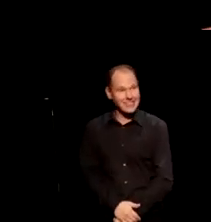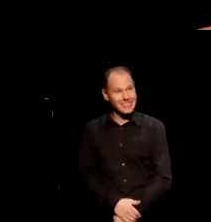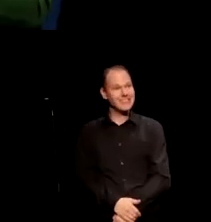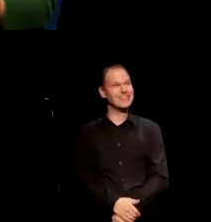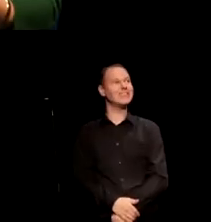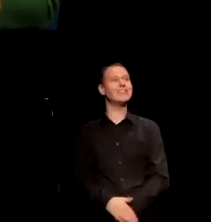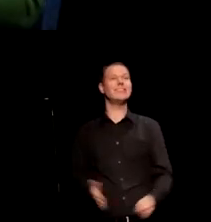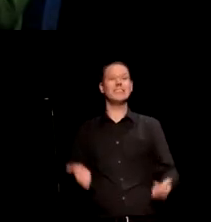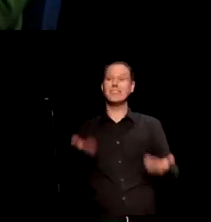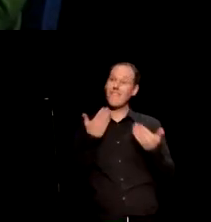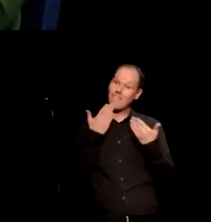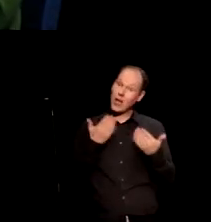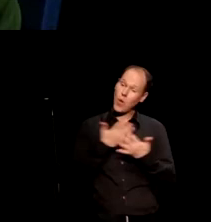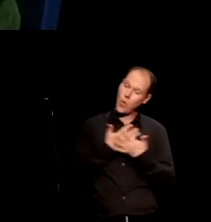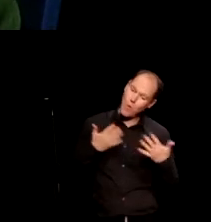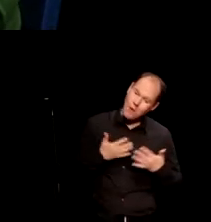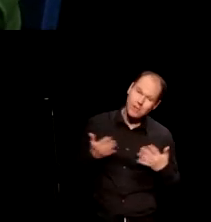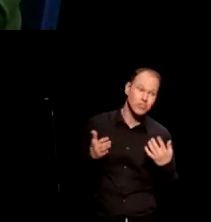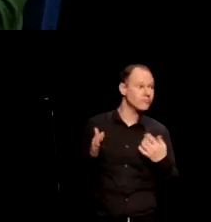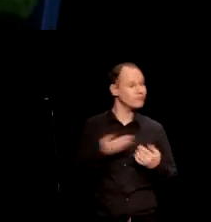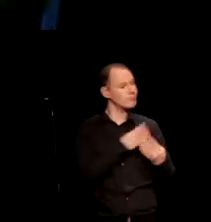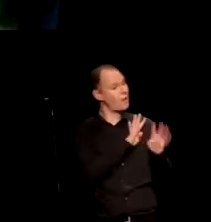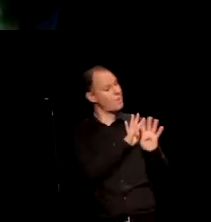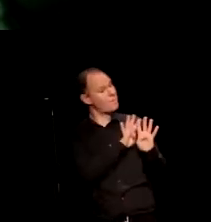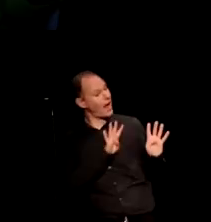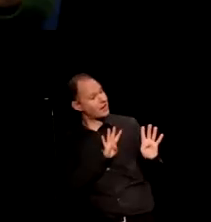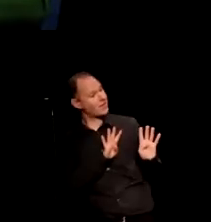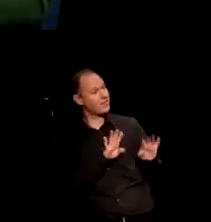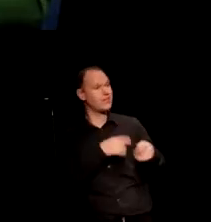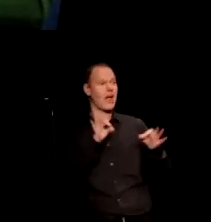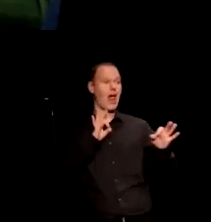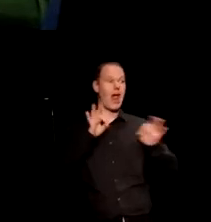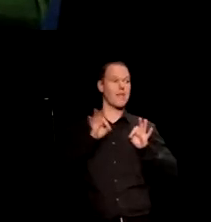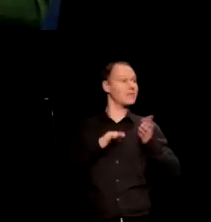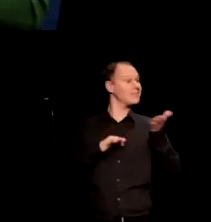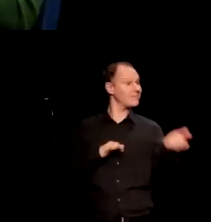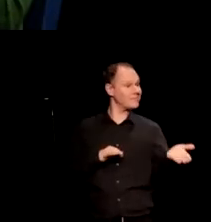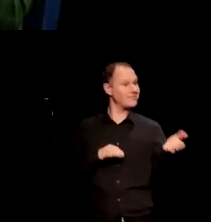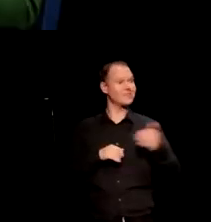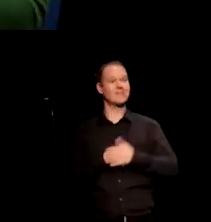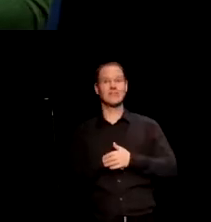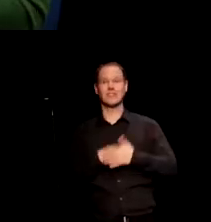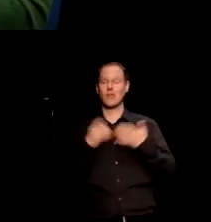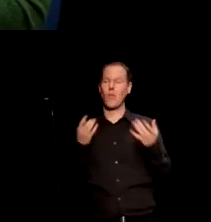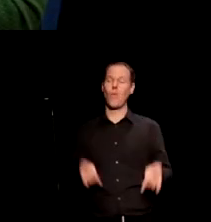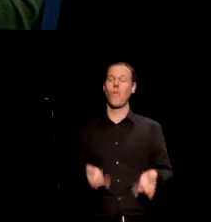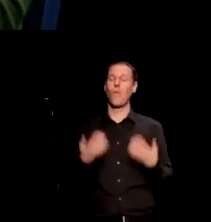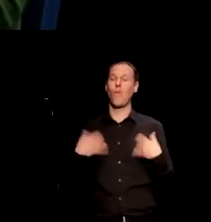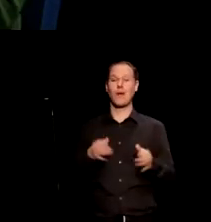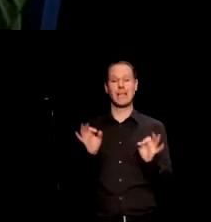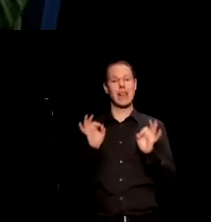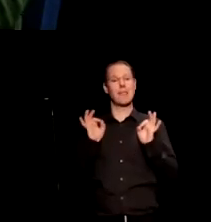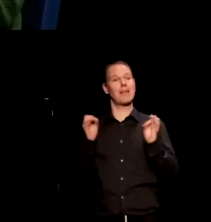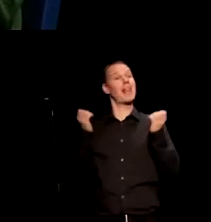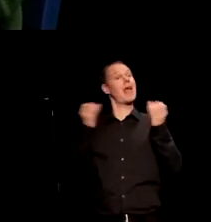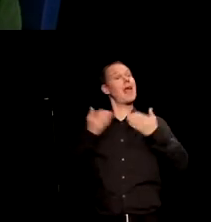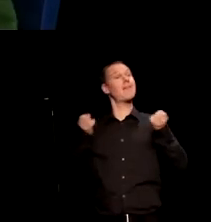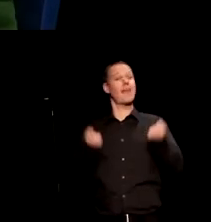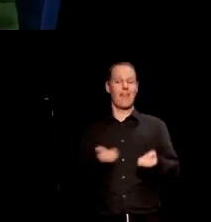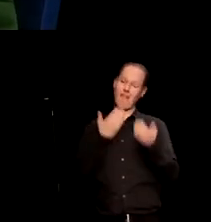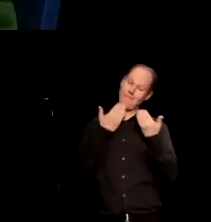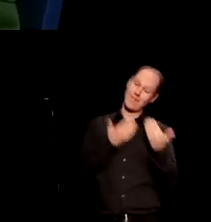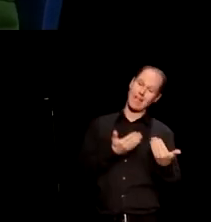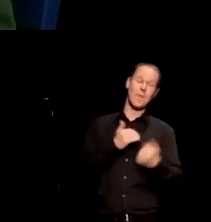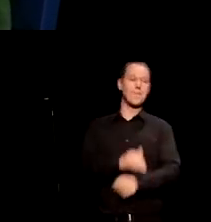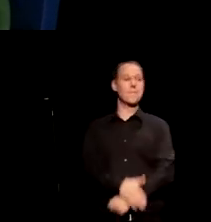Well, thank you so much once again to our panelists and to our performers for a really, really special evening. So thank you so